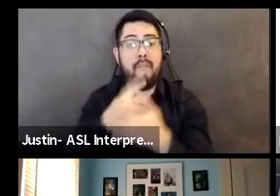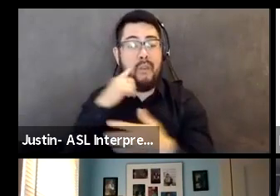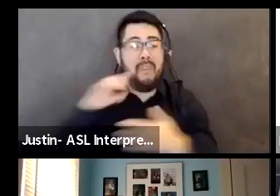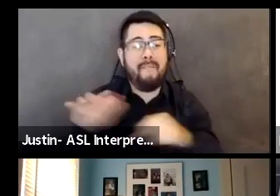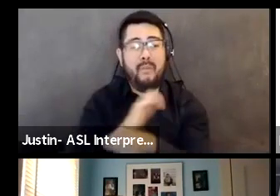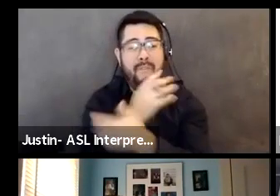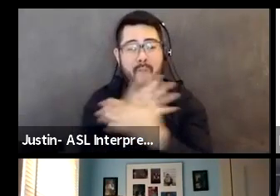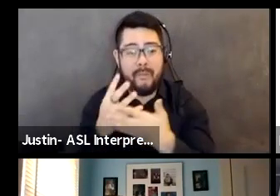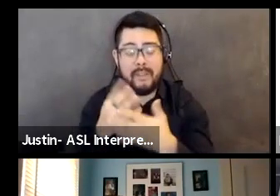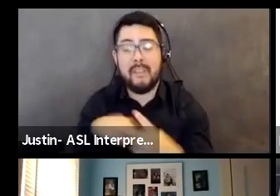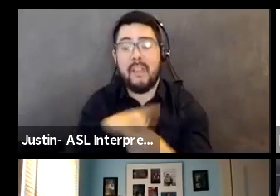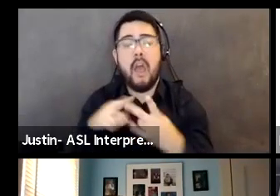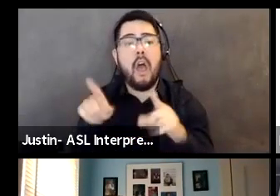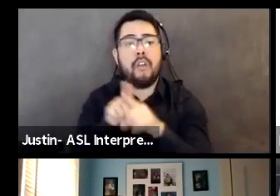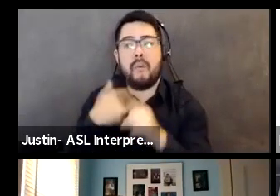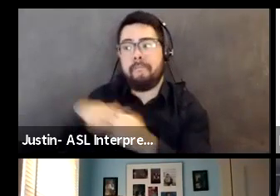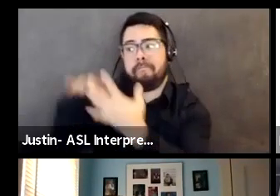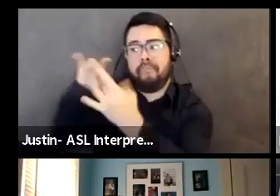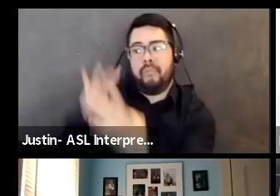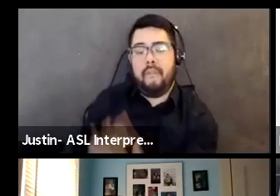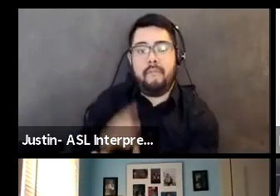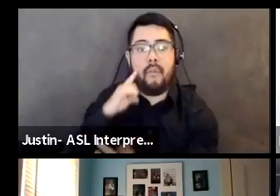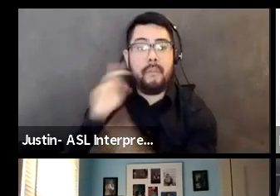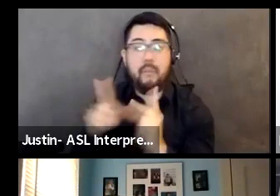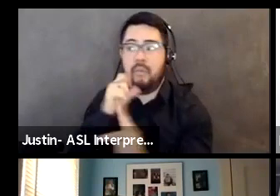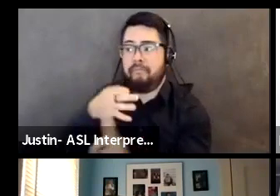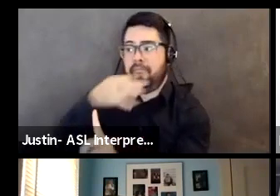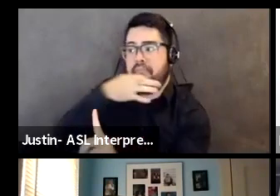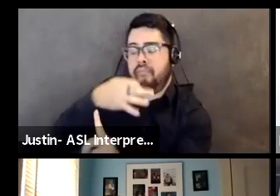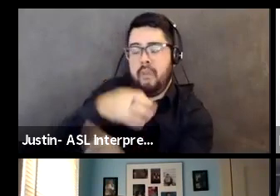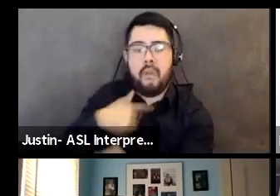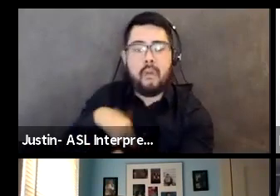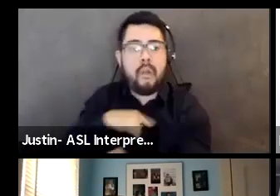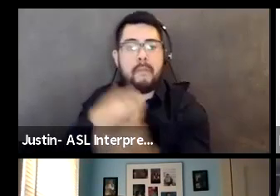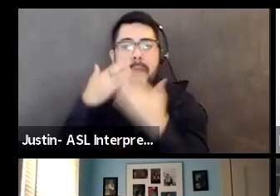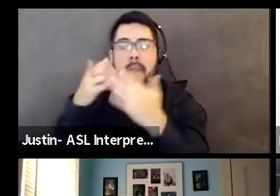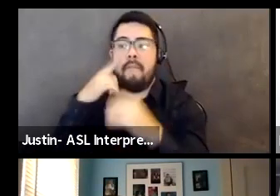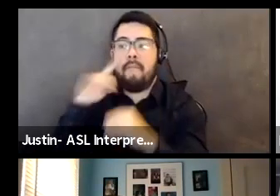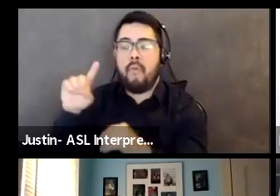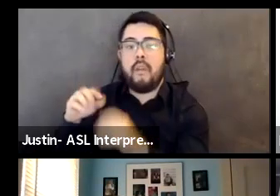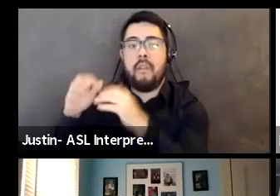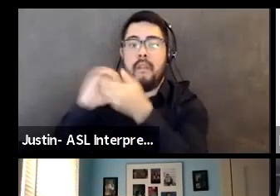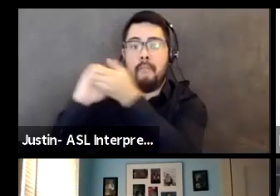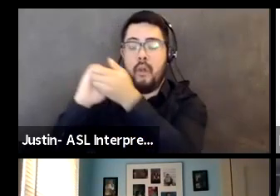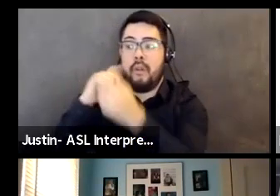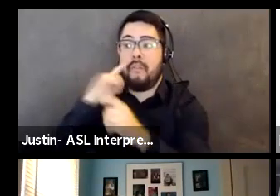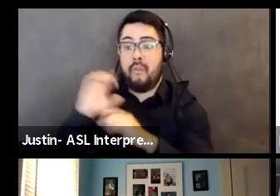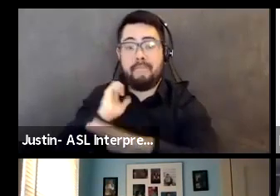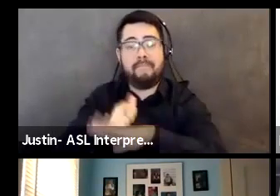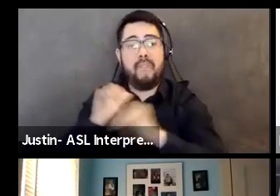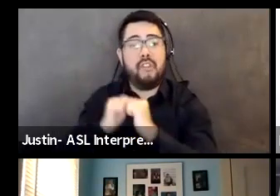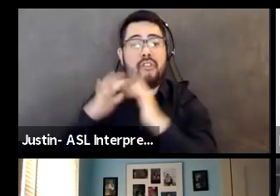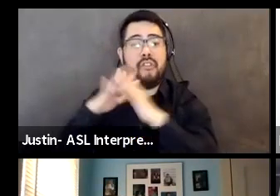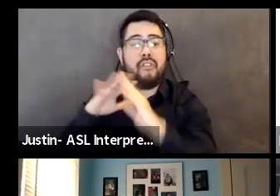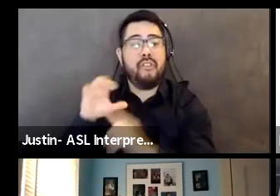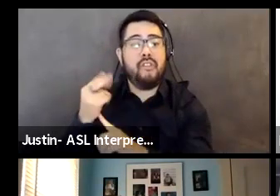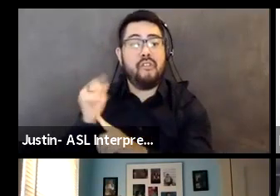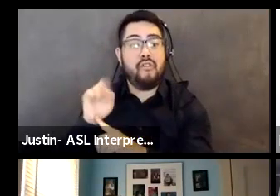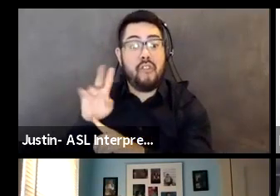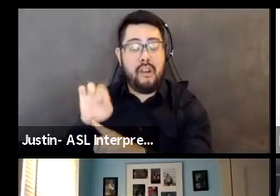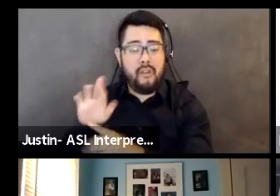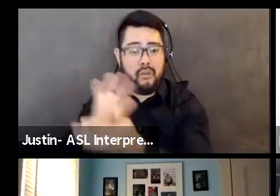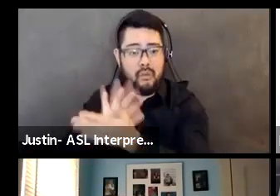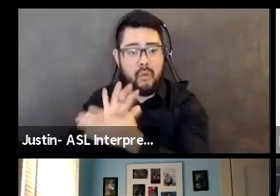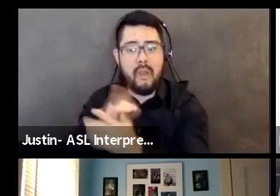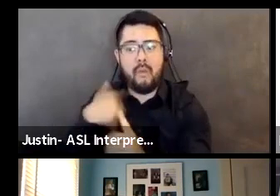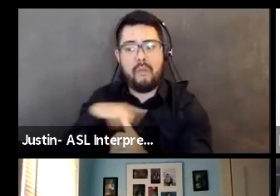leveraged the insight and expertise of those throughout the city we are grateful to our partners at inks for creating a charter school working group on the issue that met regularly starting in